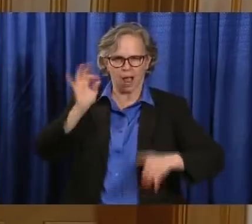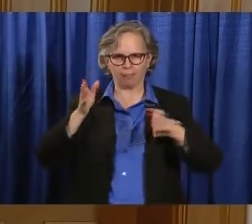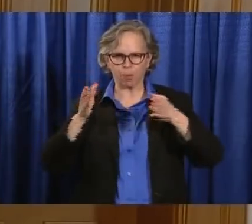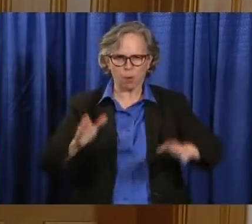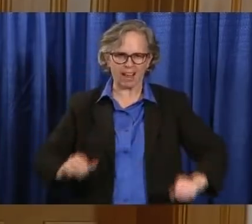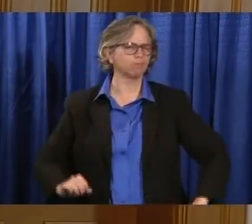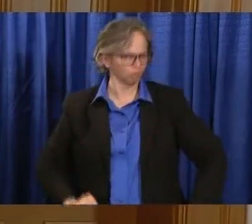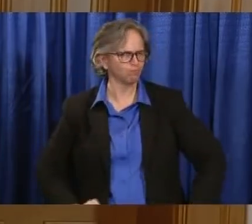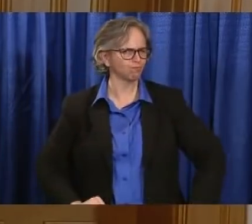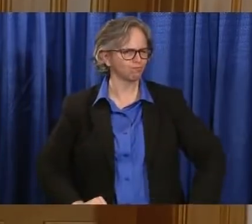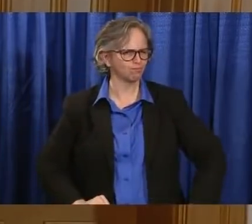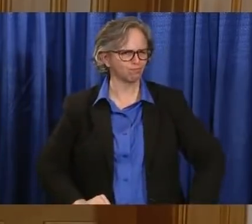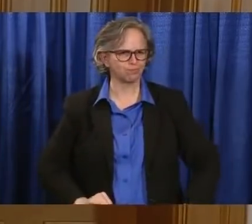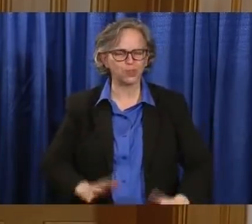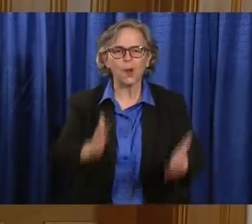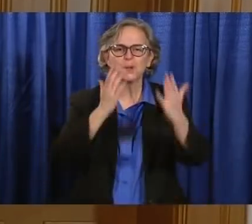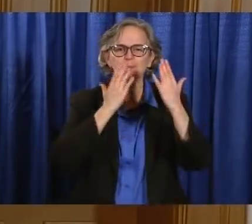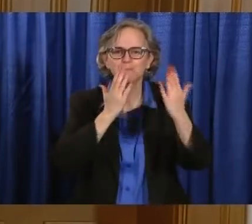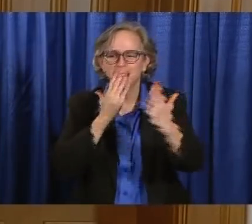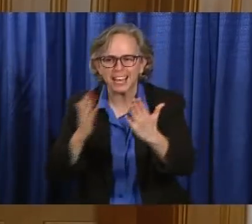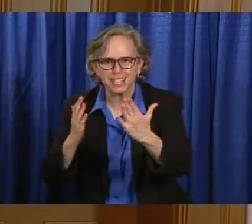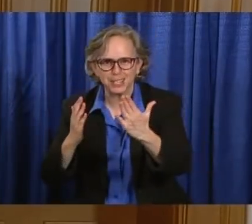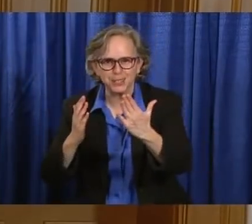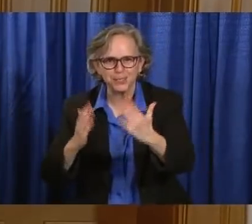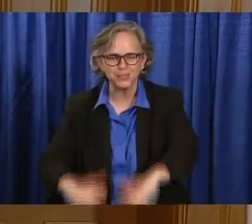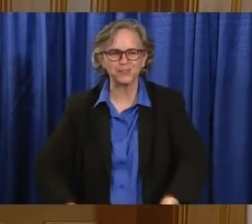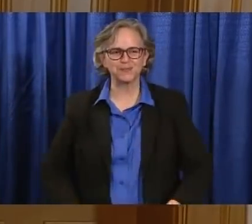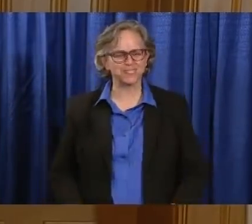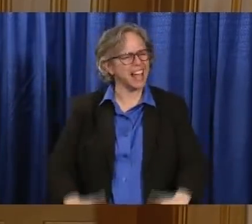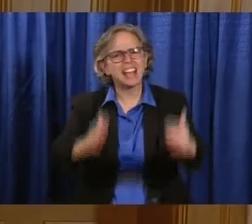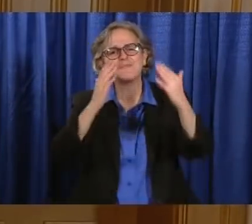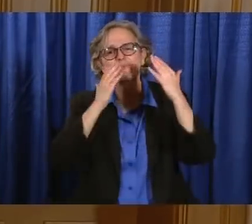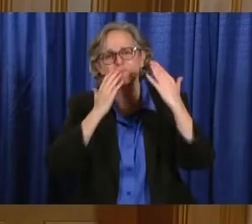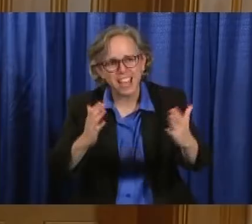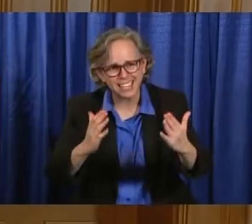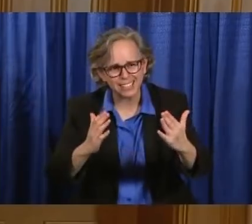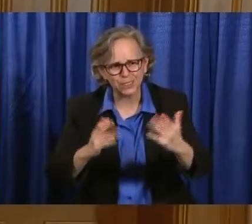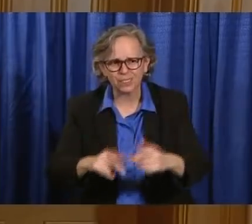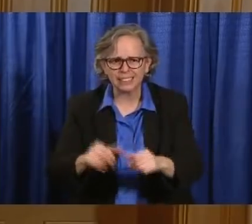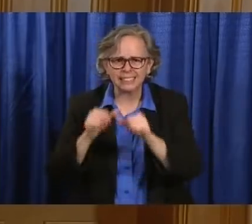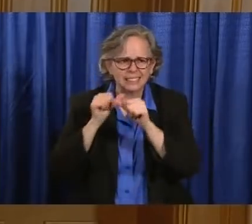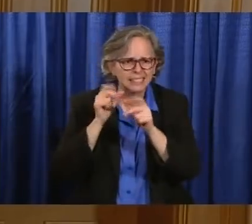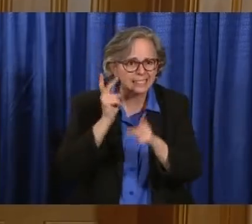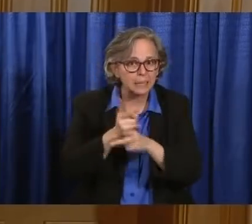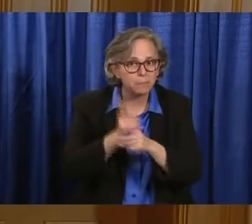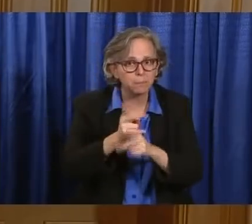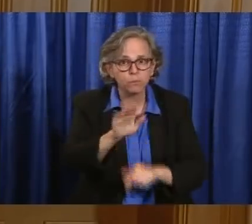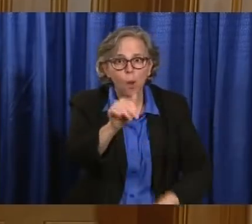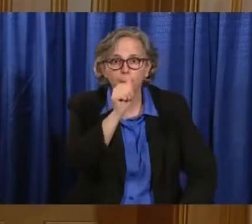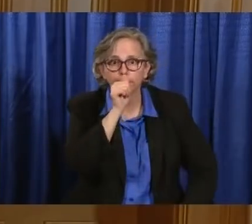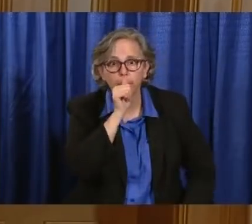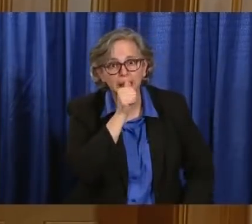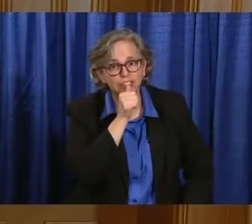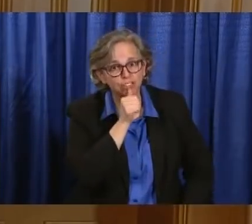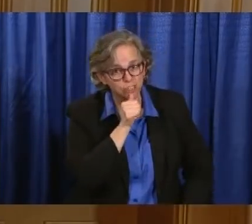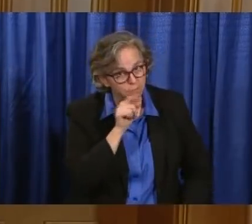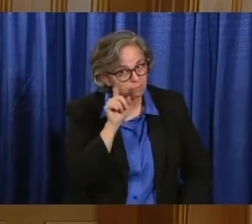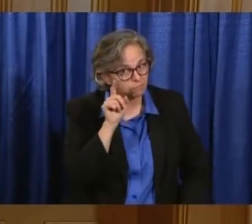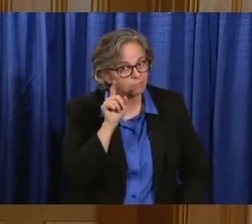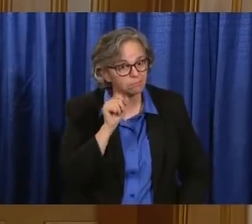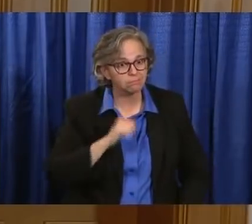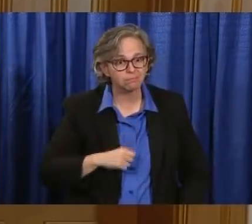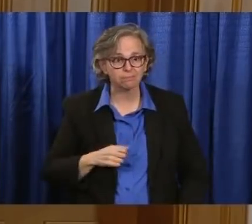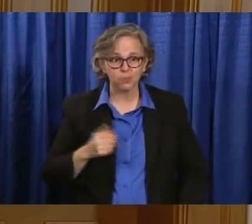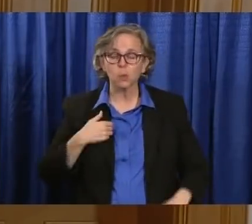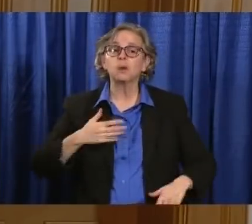games. So thank you. Thanks for continuing with your tactical patience. And as I said before, we will be better as